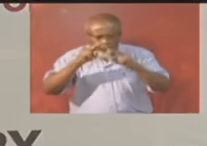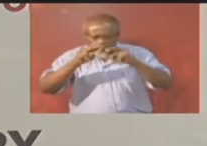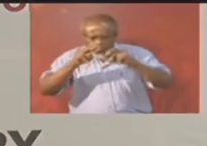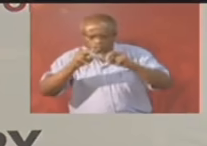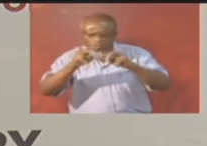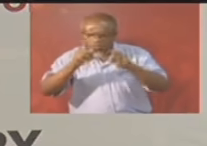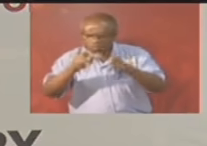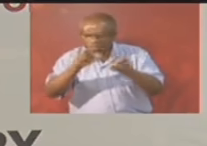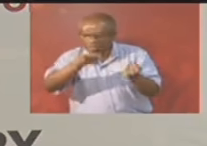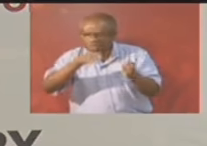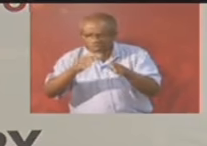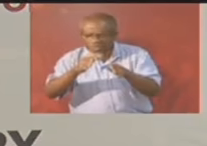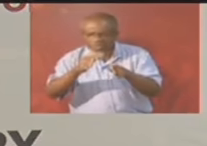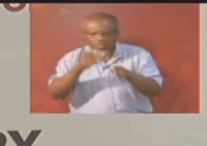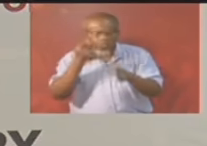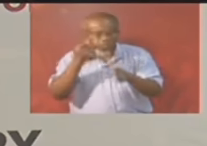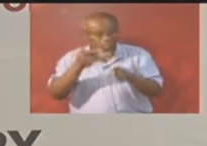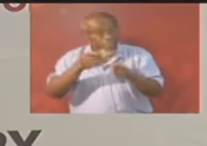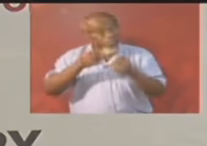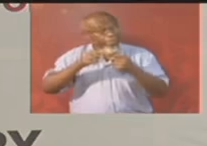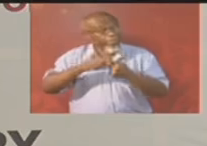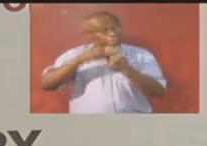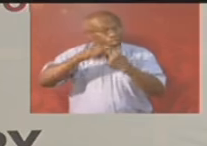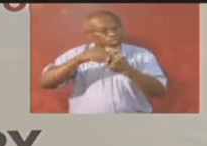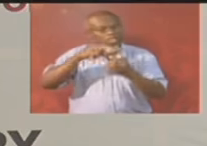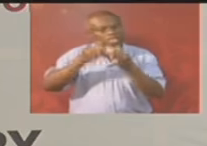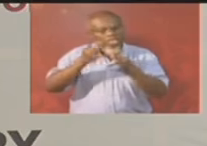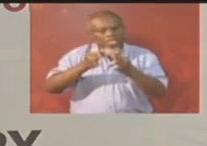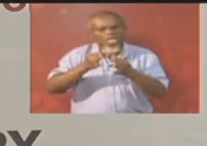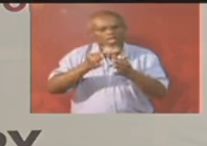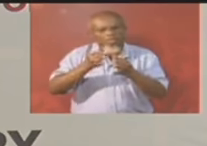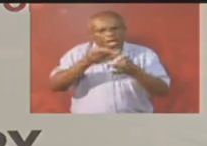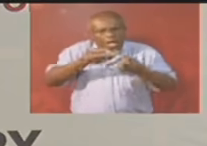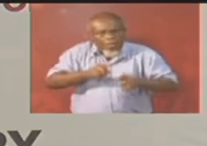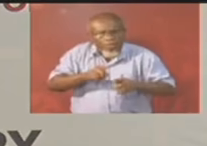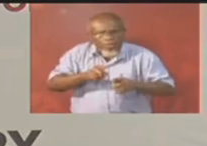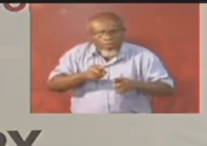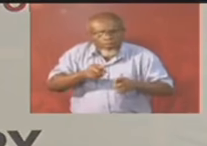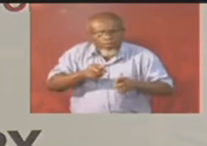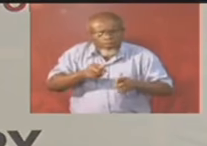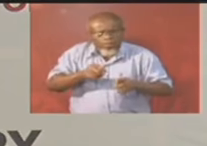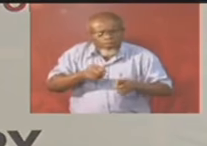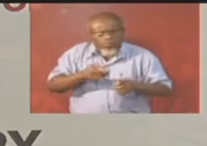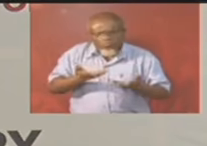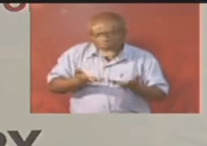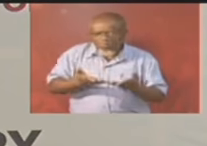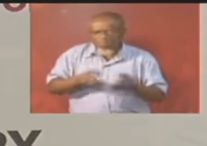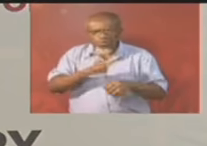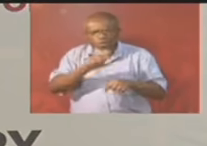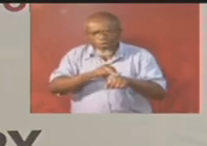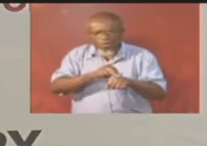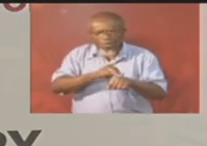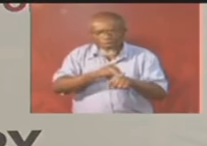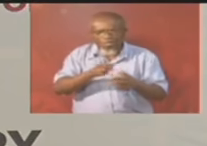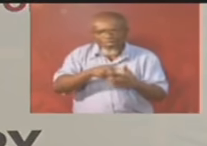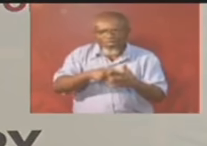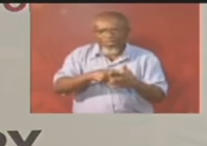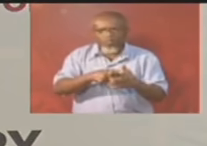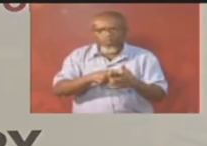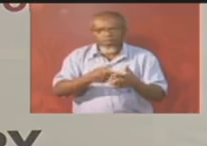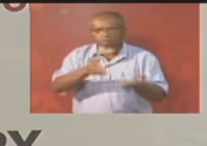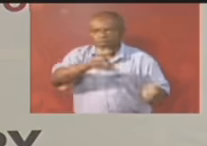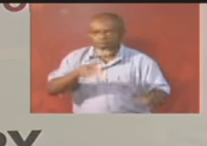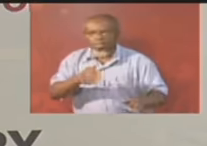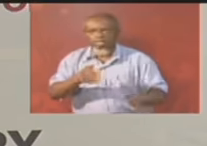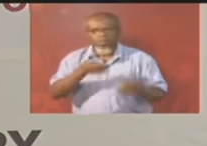those that occur quickly in the community. We do monitor to see if we're missing anything there. We're also looking at